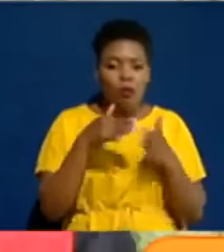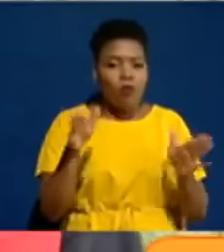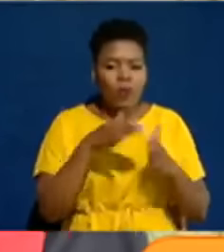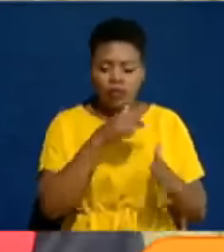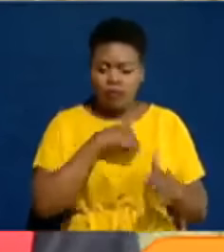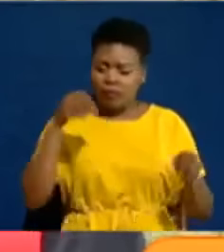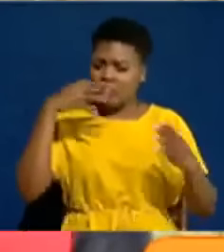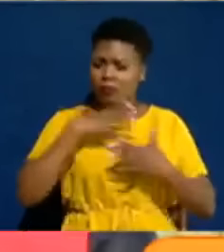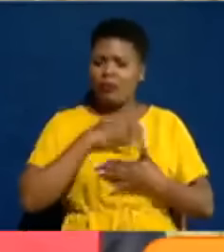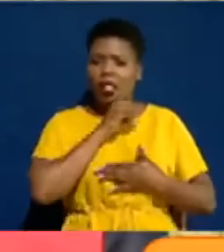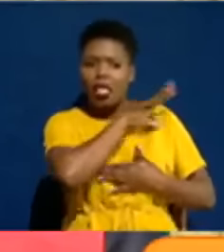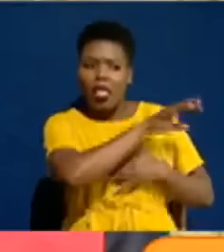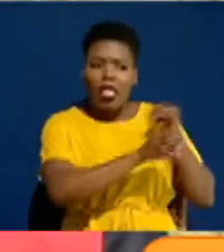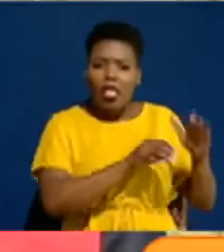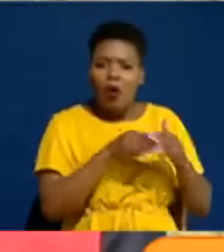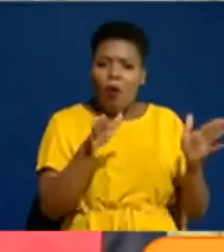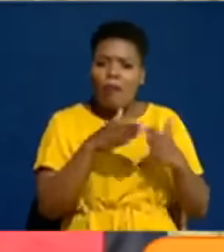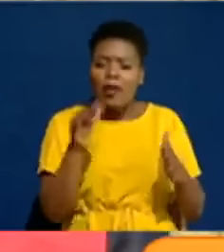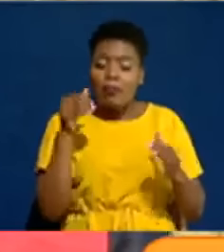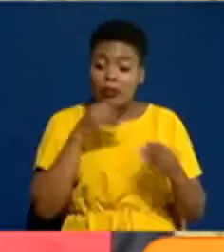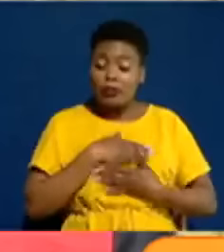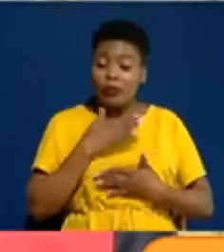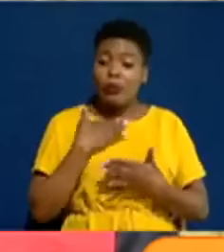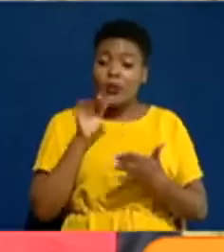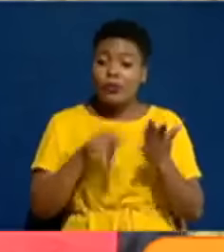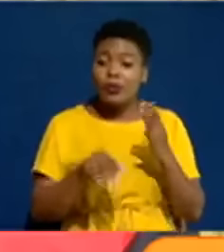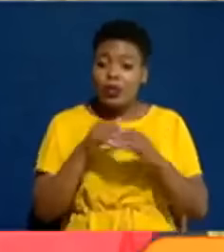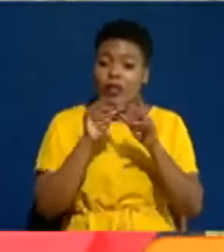tunashindwa, wanataka nini?